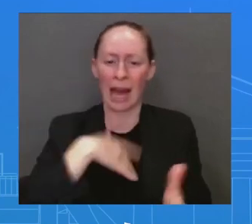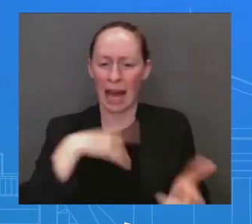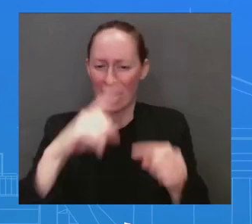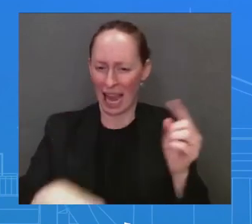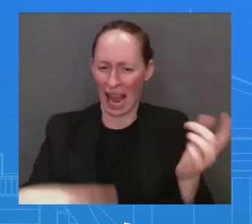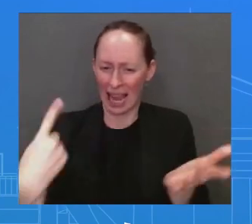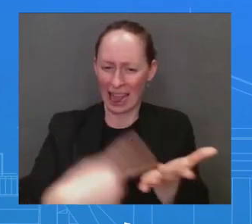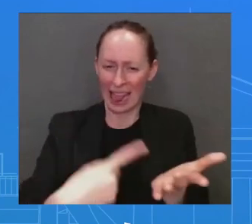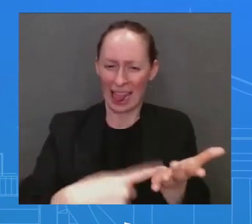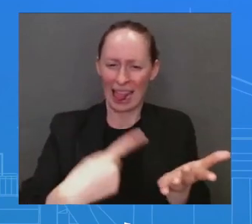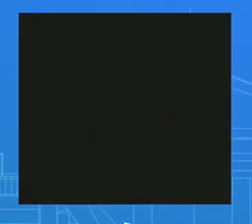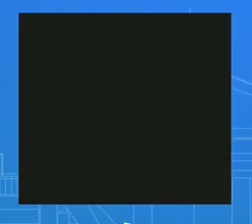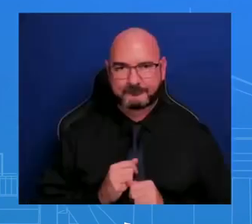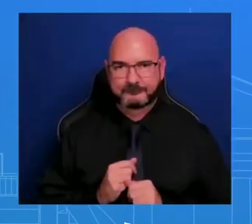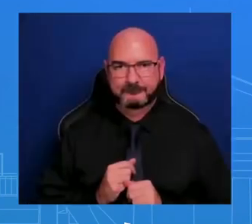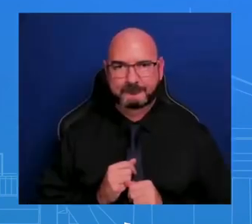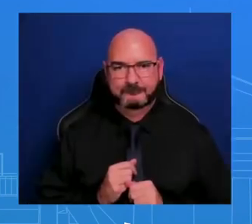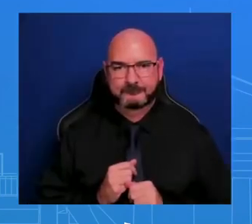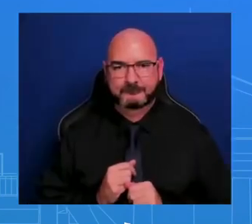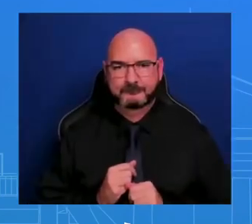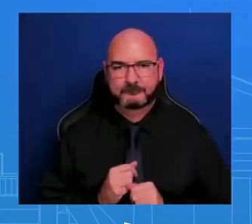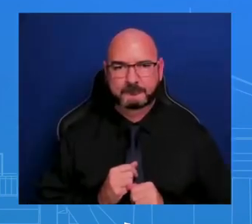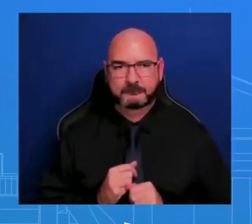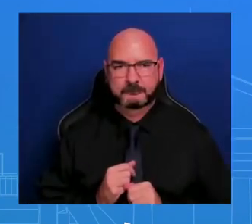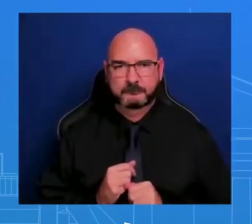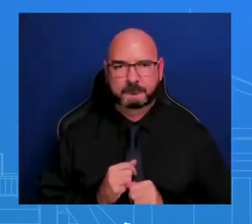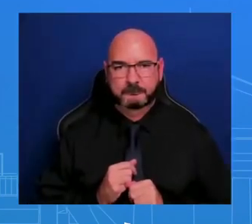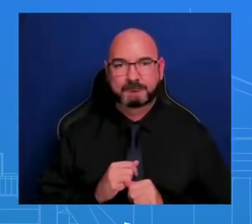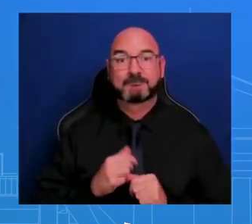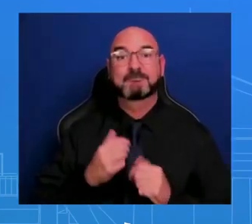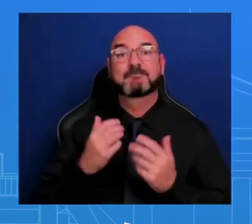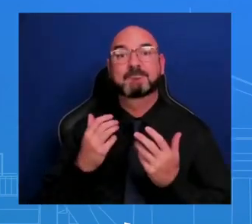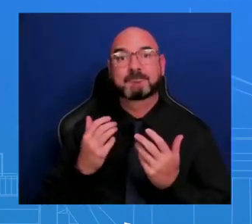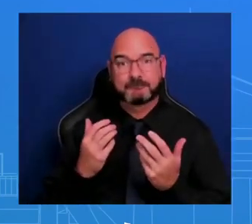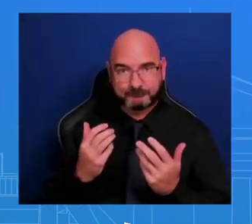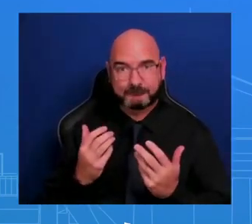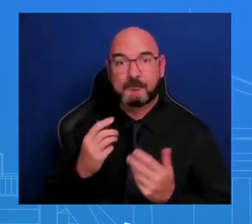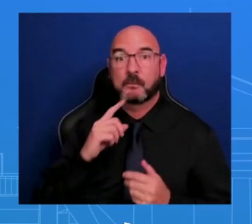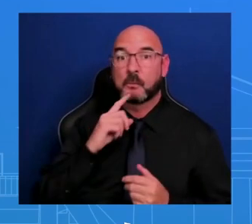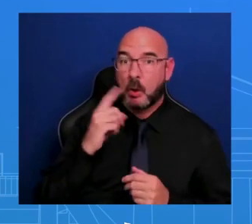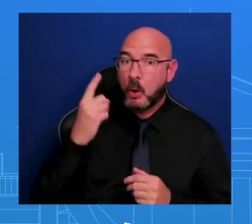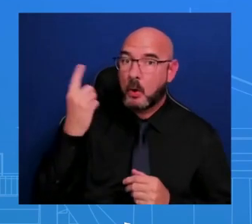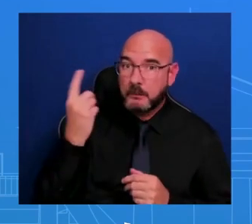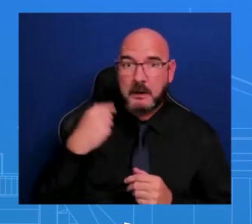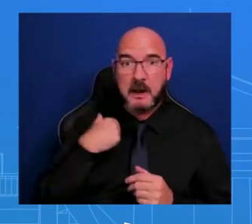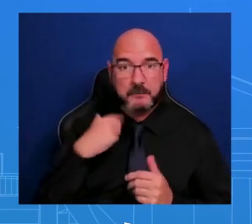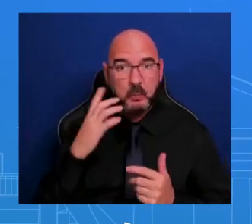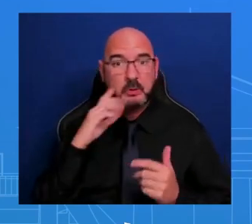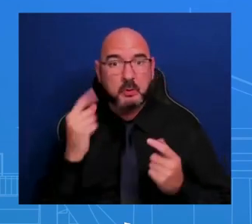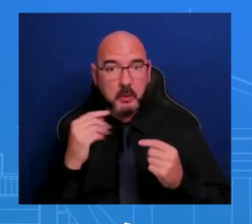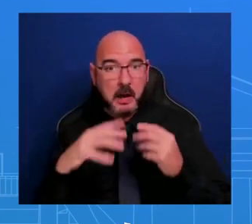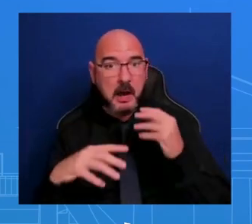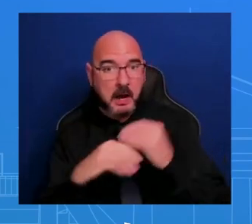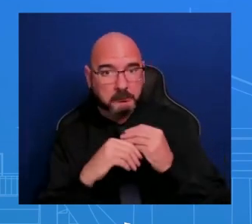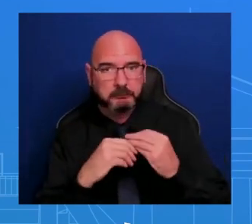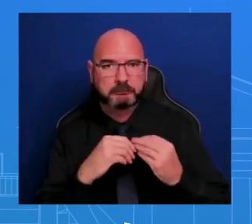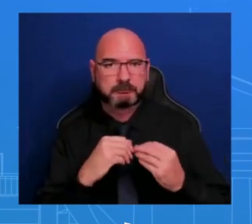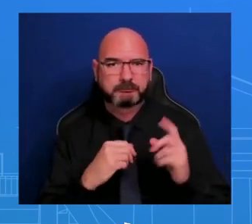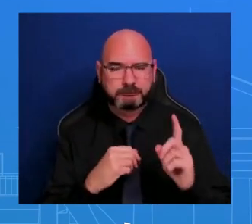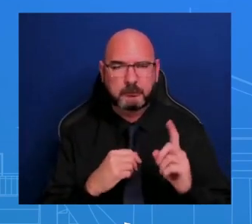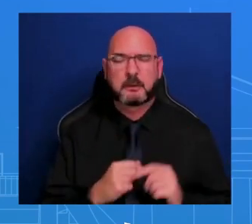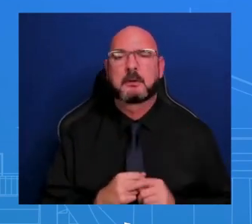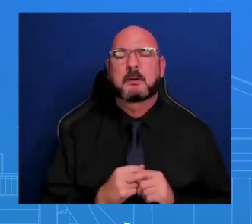If one thing I would say outside of that is we appreciate the congressman almost 100%